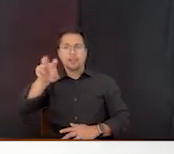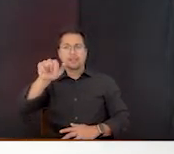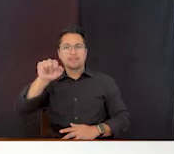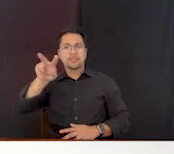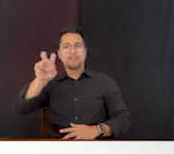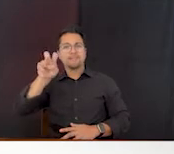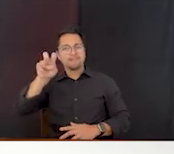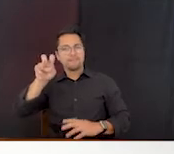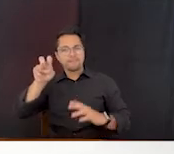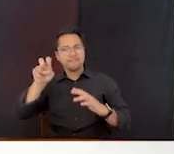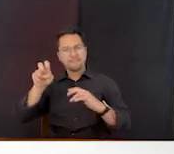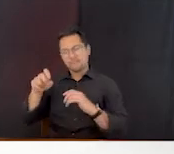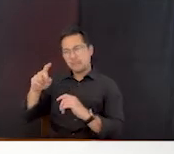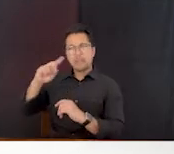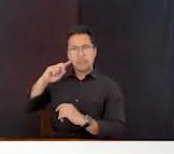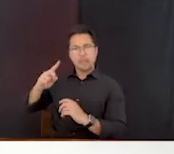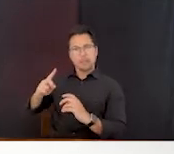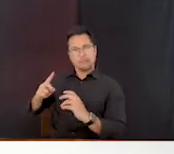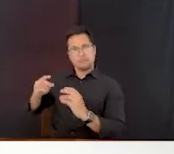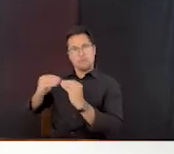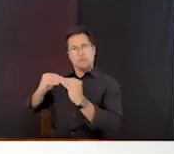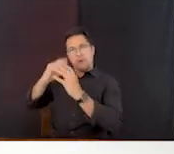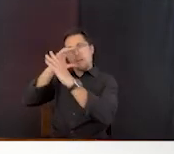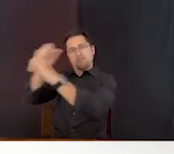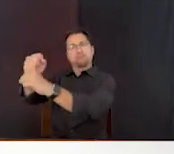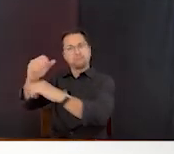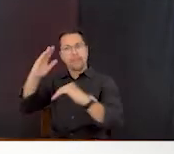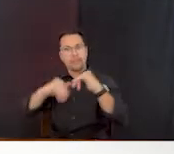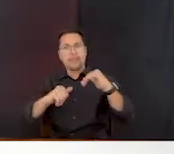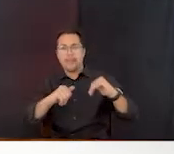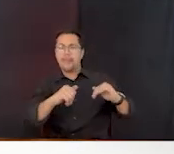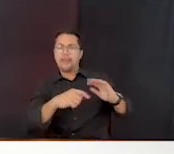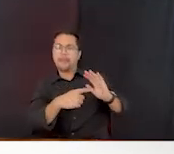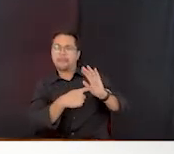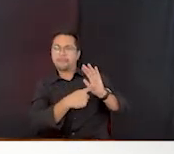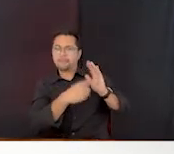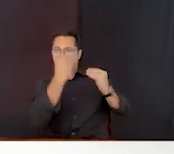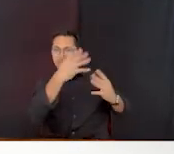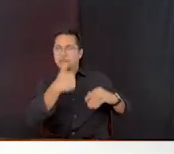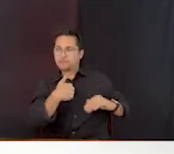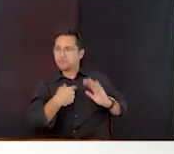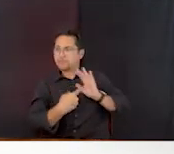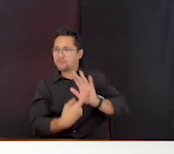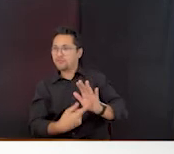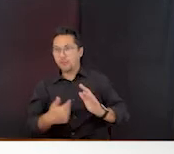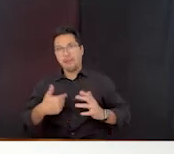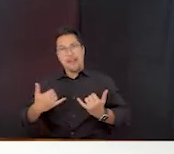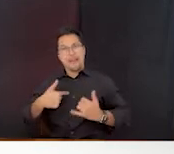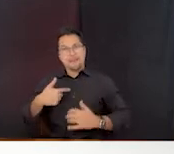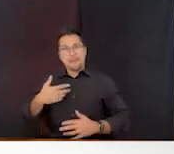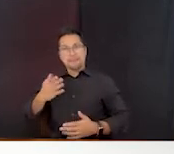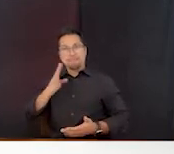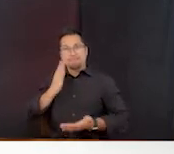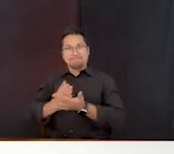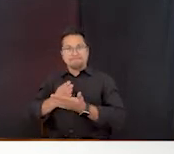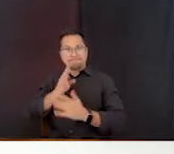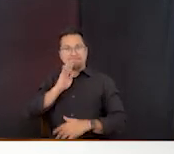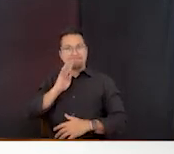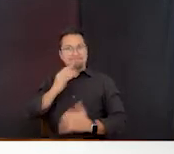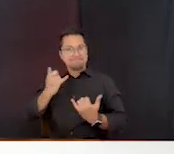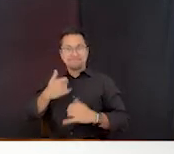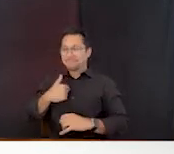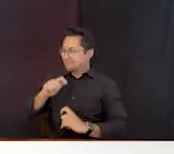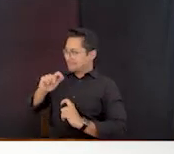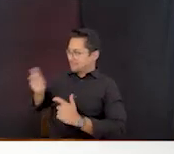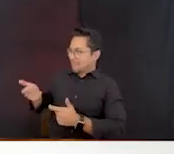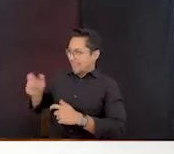now we're gonna focus more on the actual experiences of our panelists. We think the qualitative information that's provided here